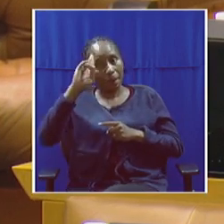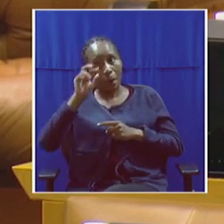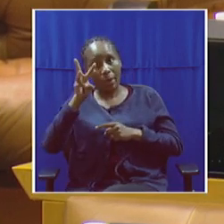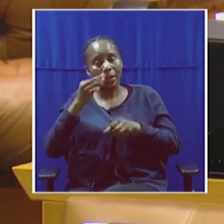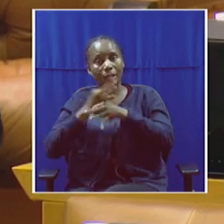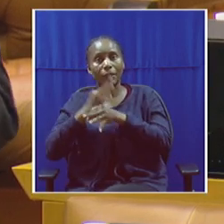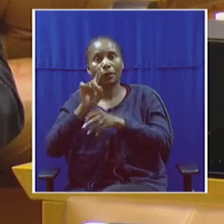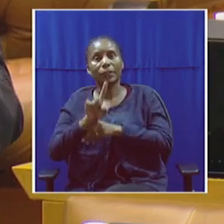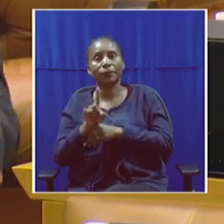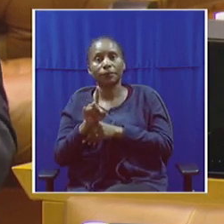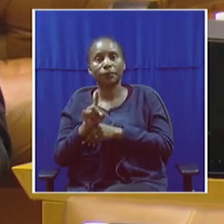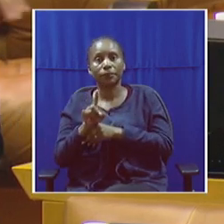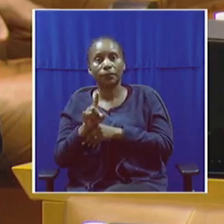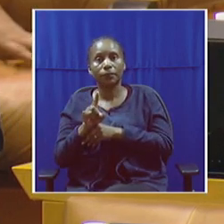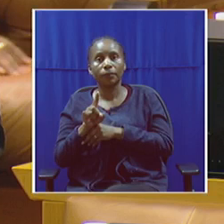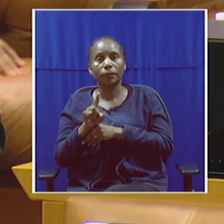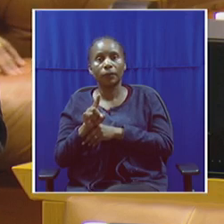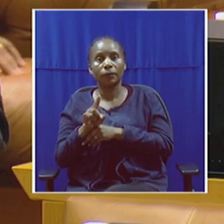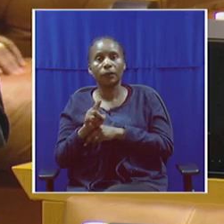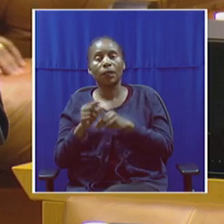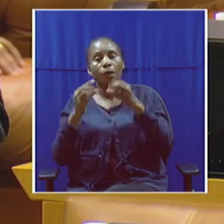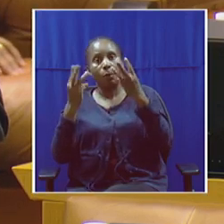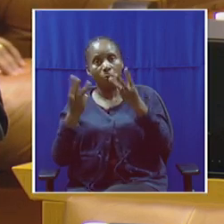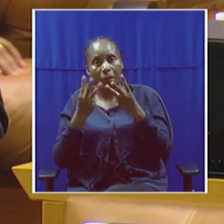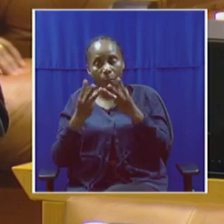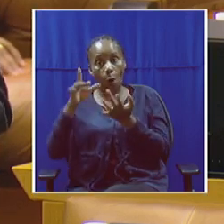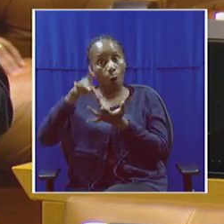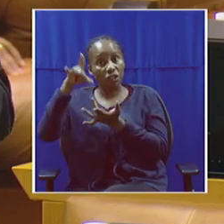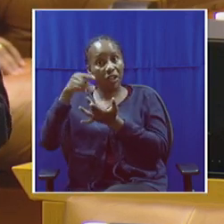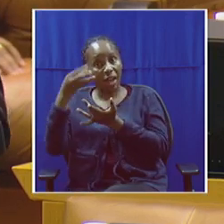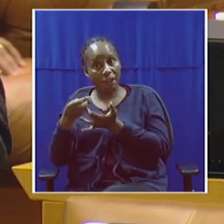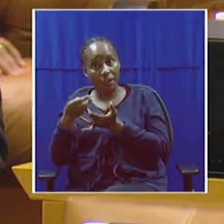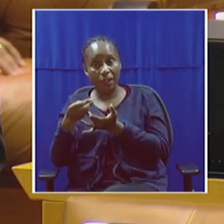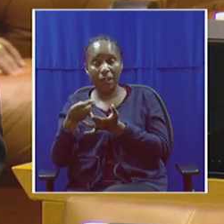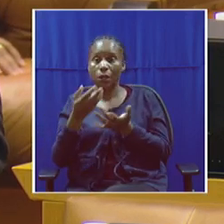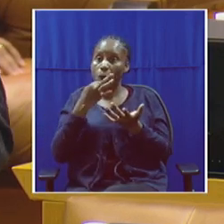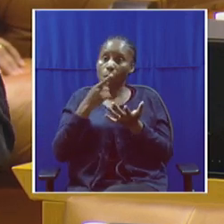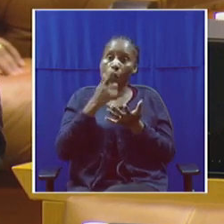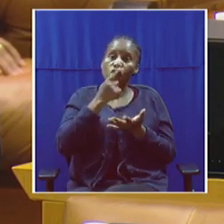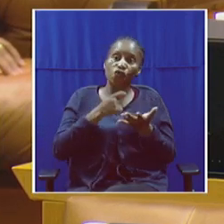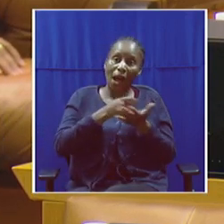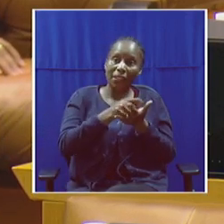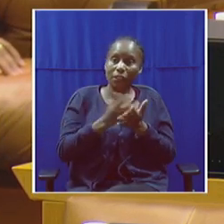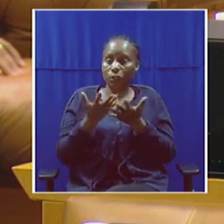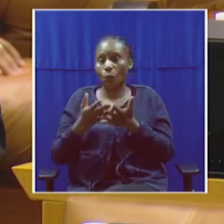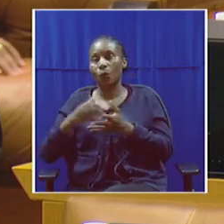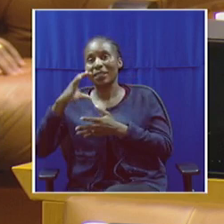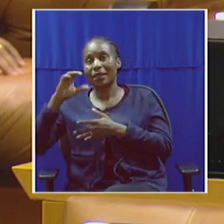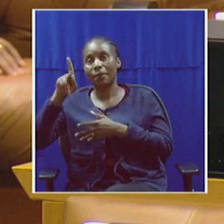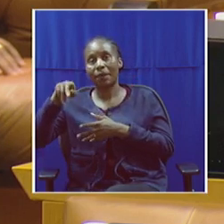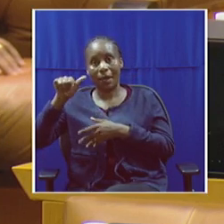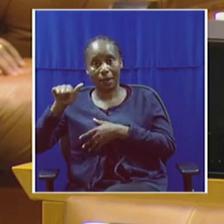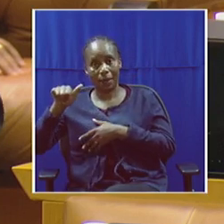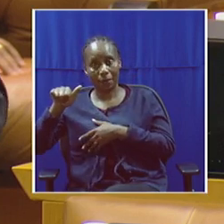also option whether it's trust or CPA and the department has got a larger role when it comes to question the CPAs